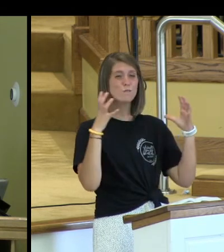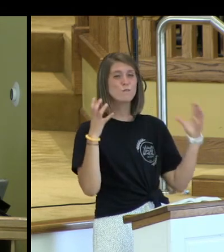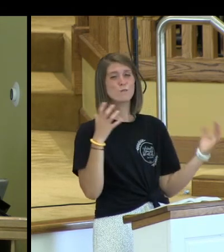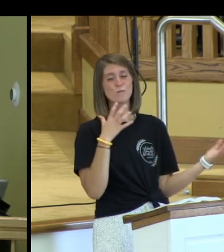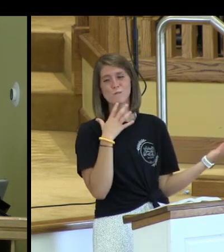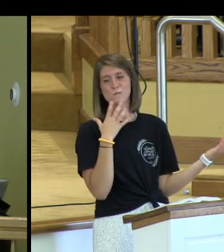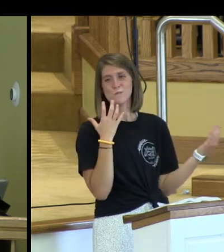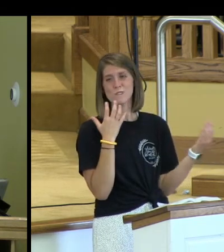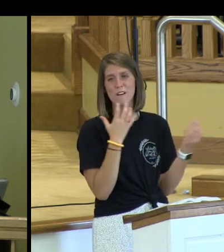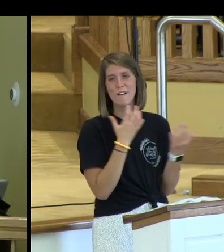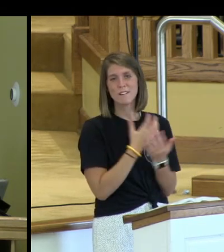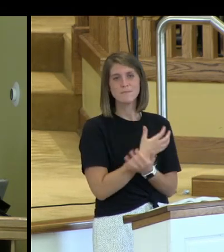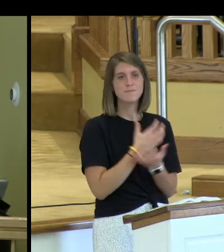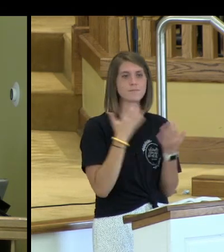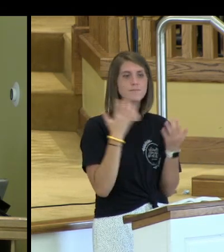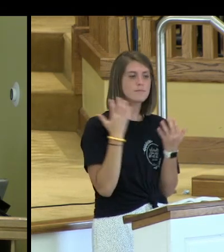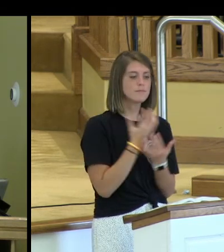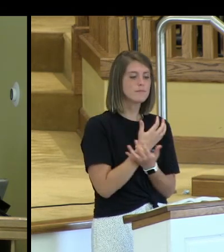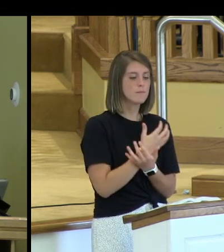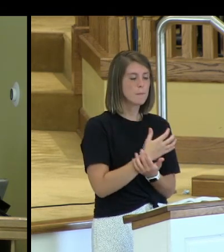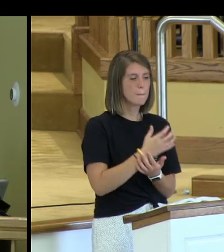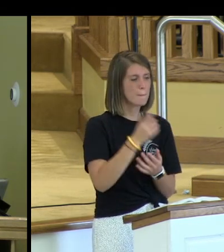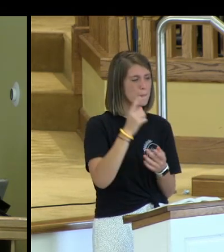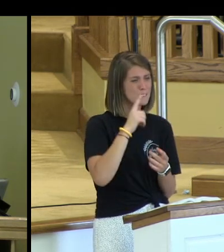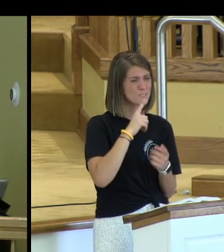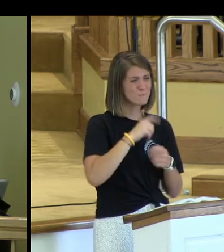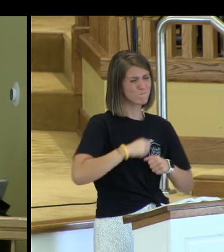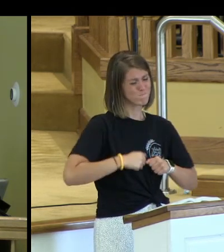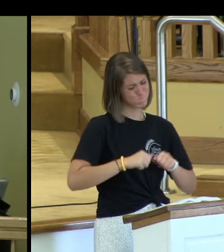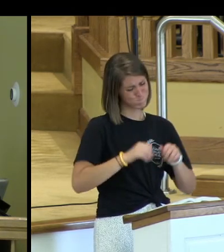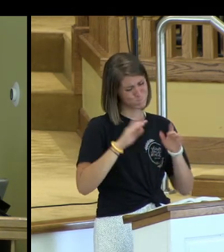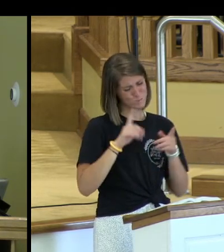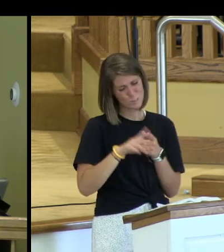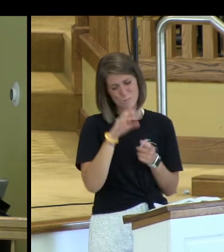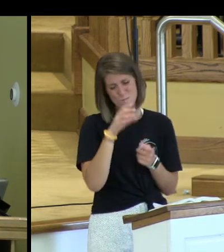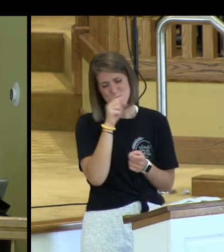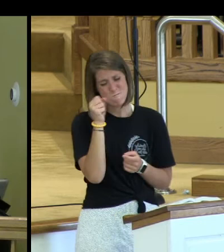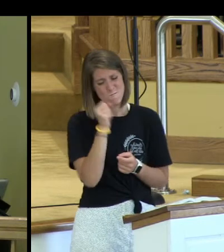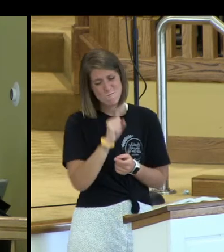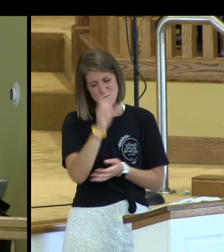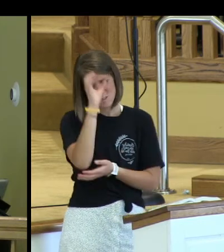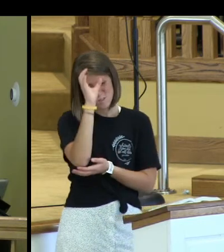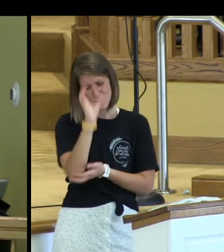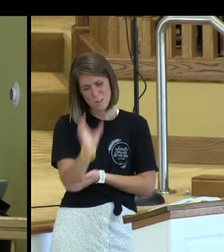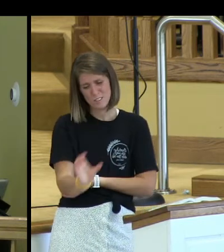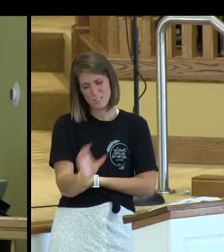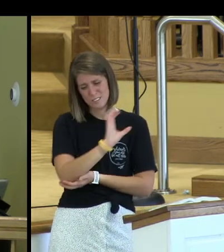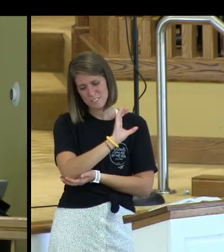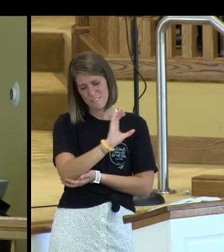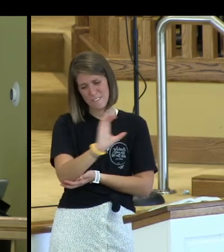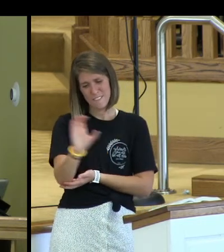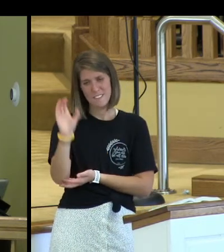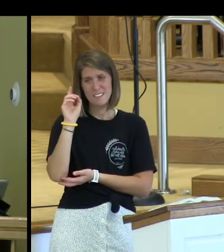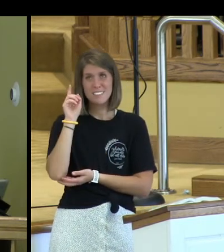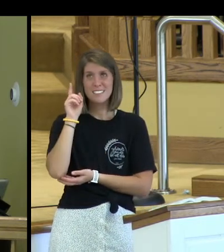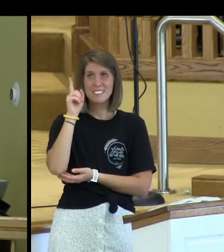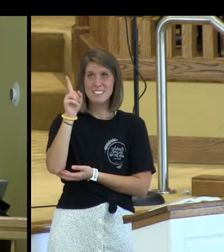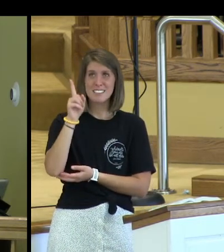so, that to an old rugged cross he would go, for